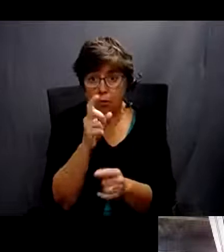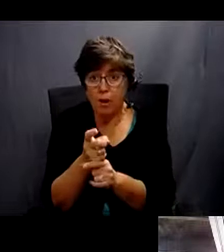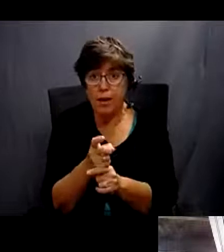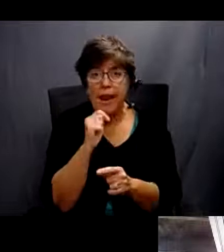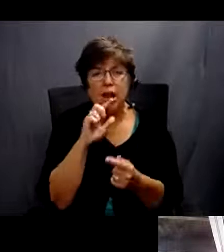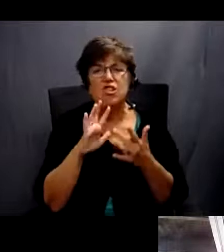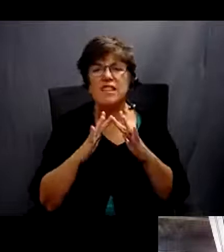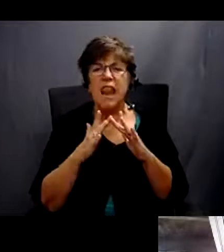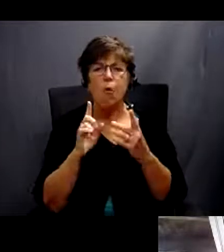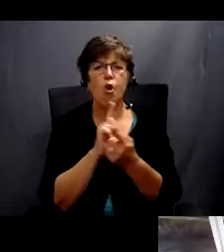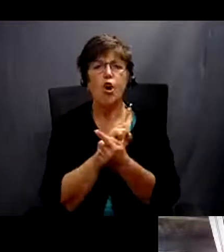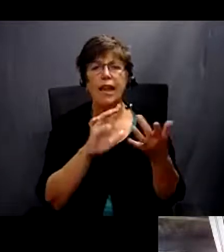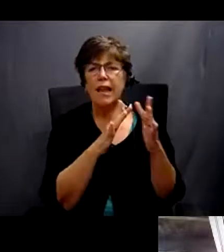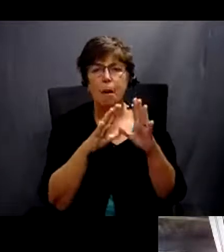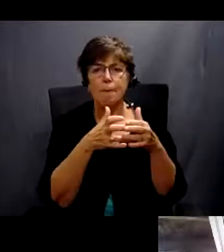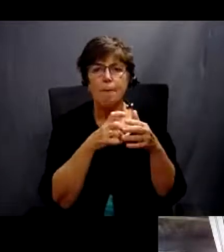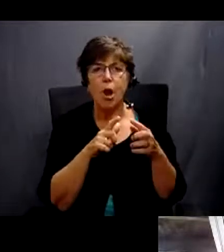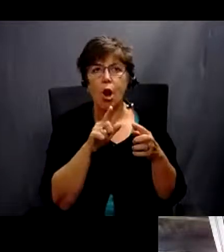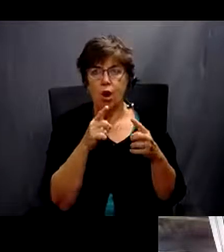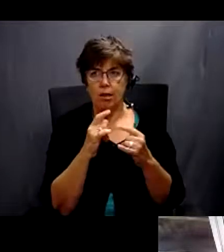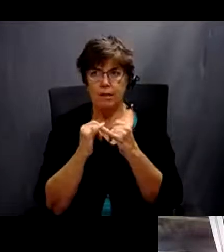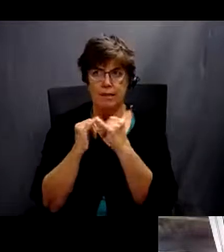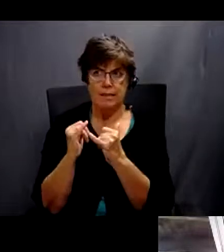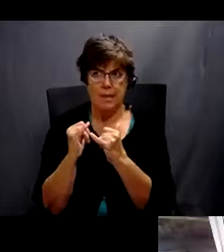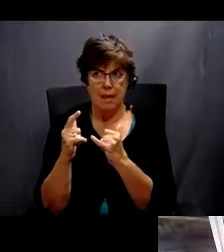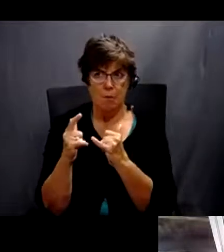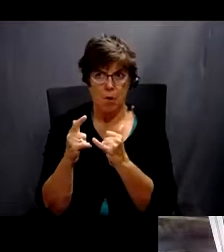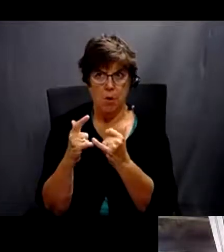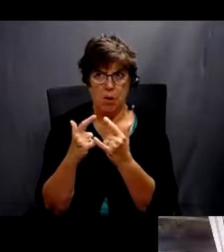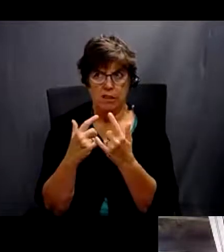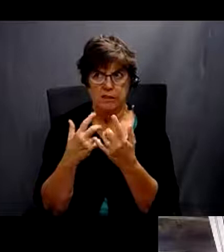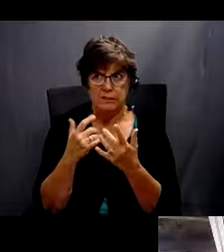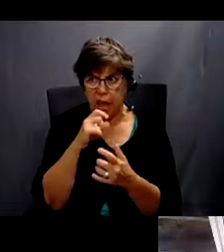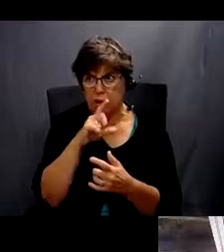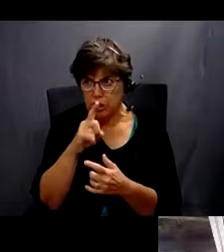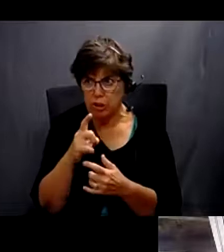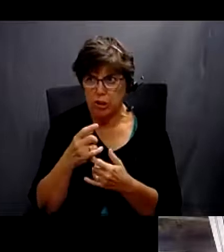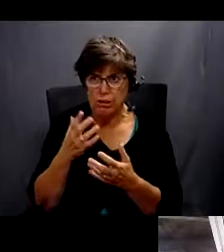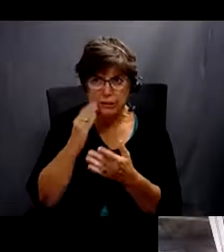networking relationships, but other people who are also going out onto that path. Yeah.